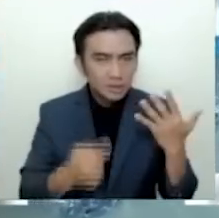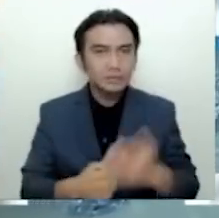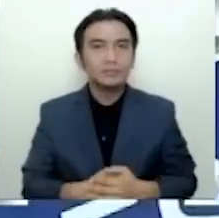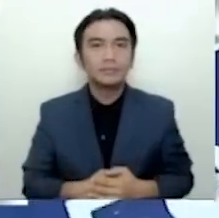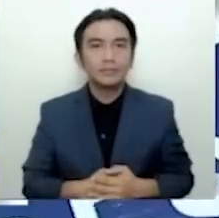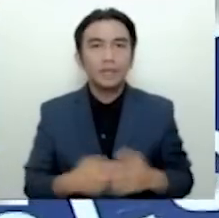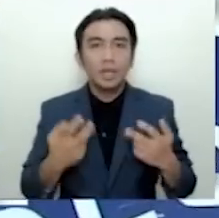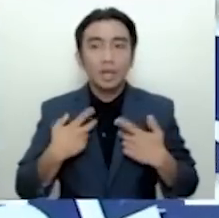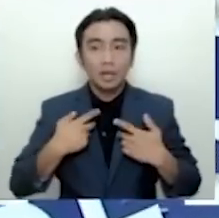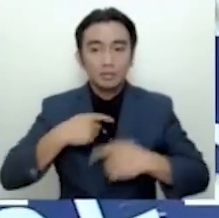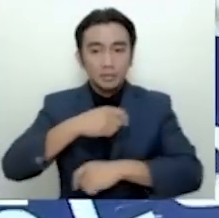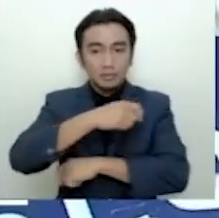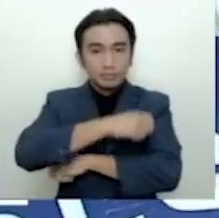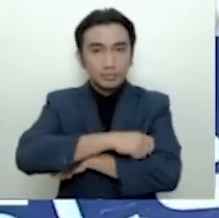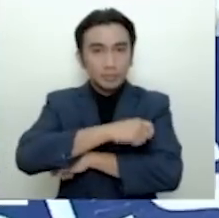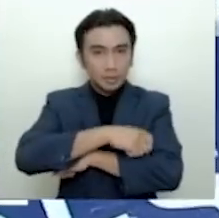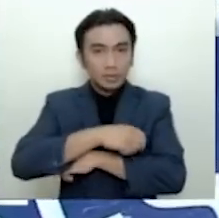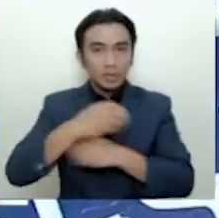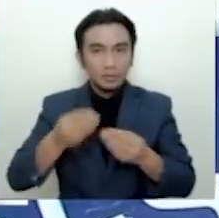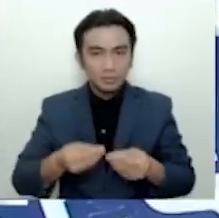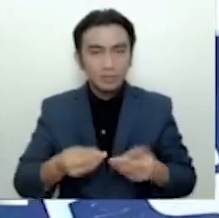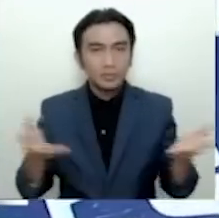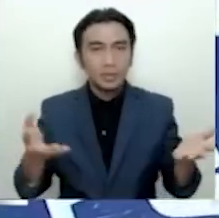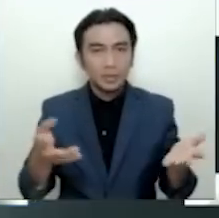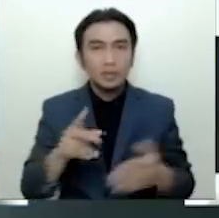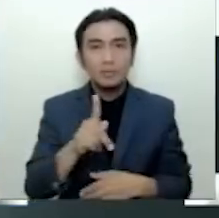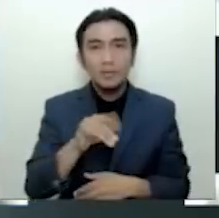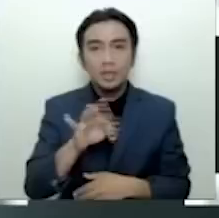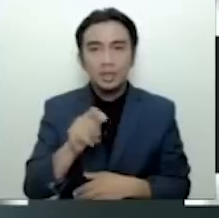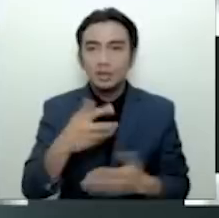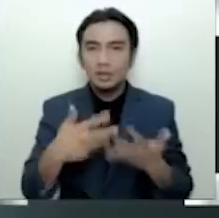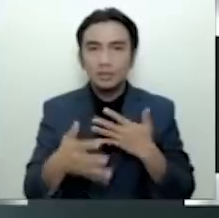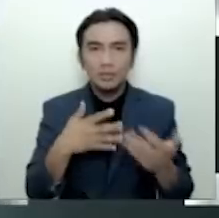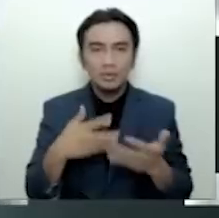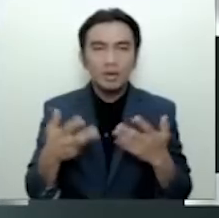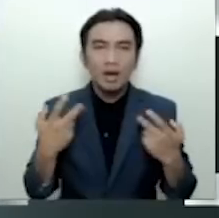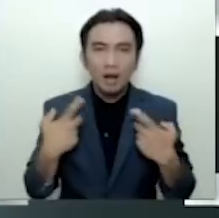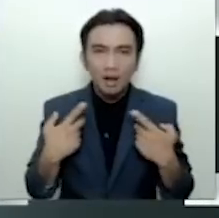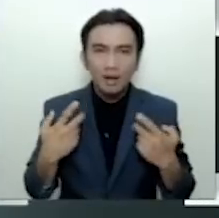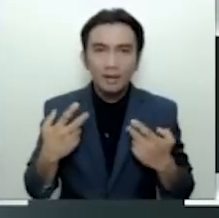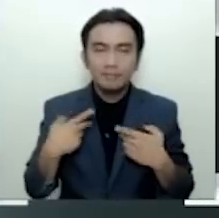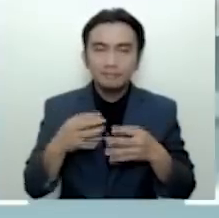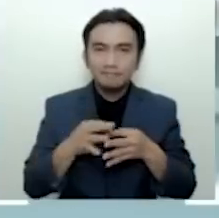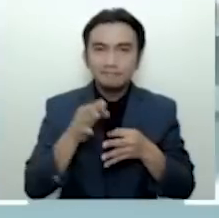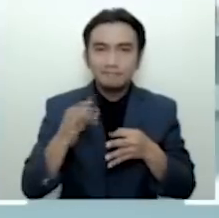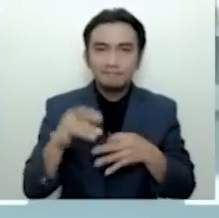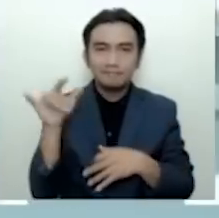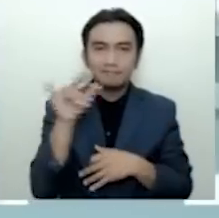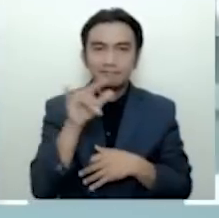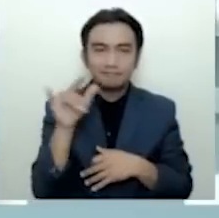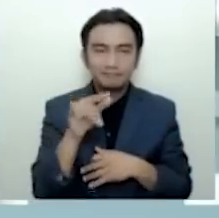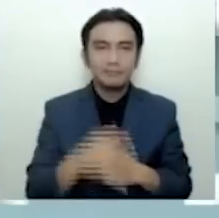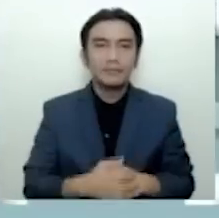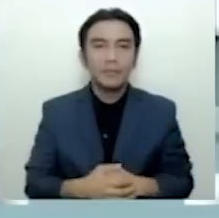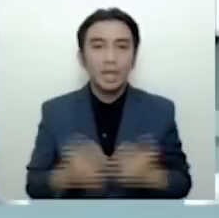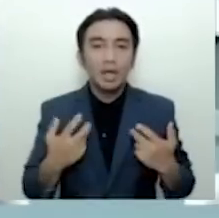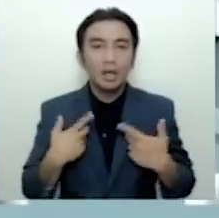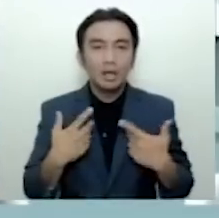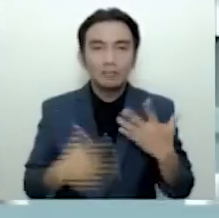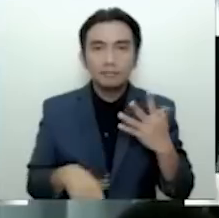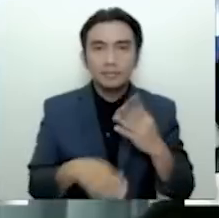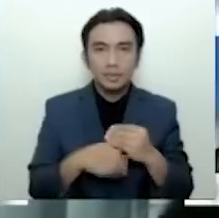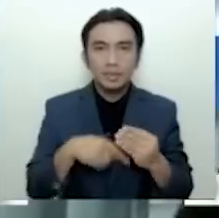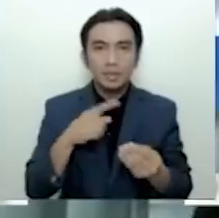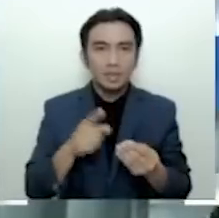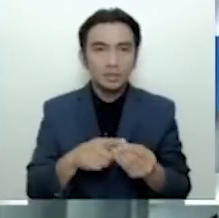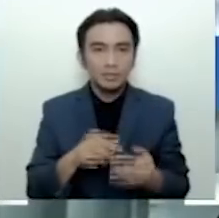kits para sa mga paserong sakaling magkaroon ng delayed flights. Sa mga passenger assistance desk, meron ding nakaantabay na medical